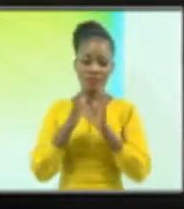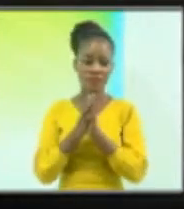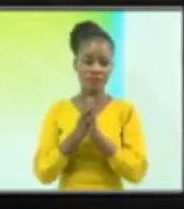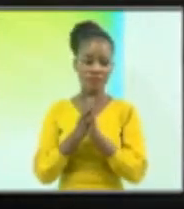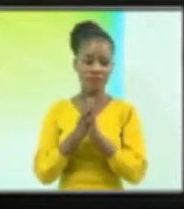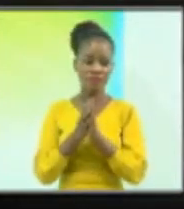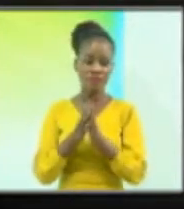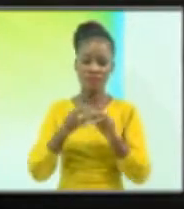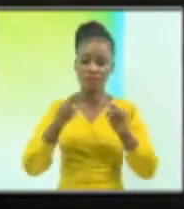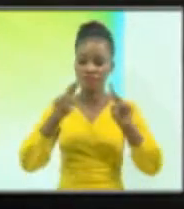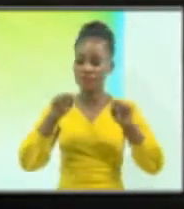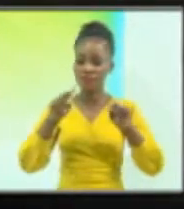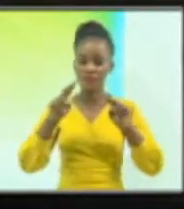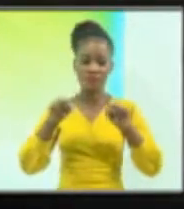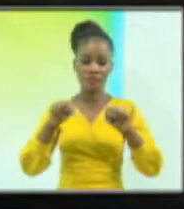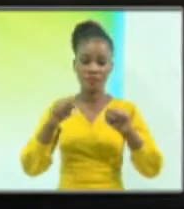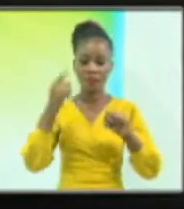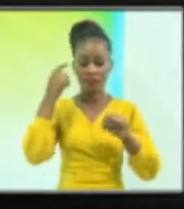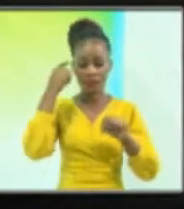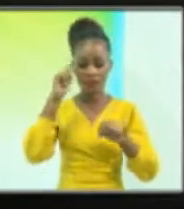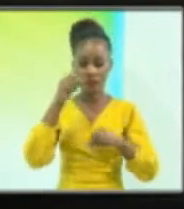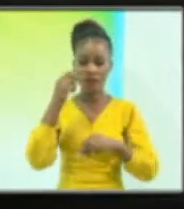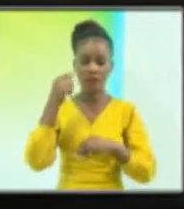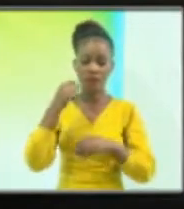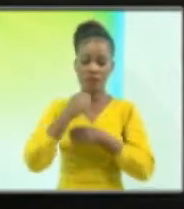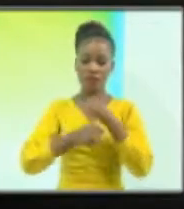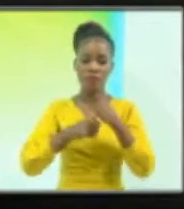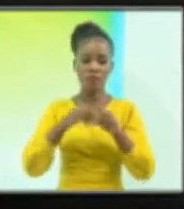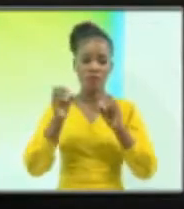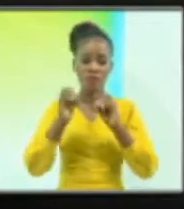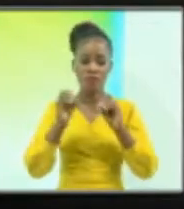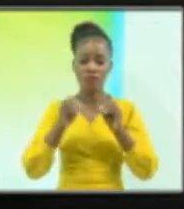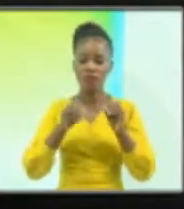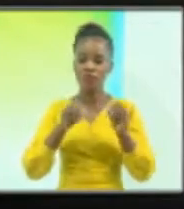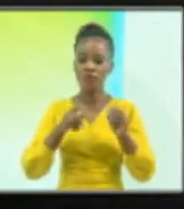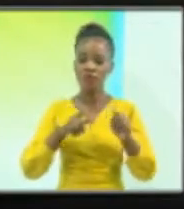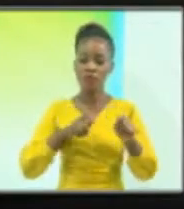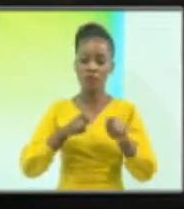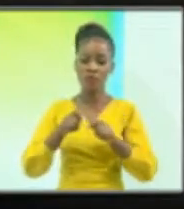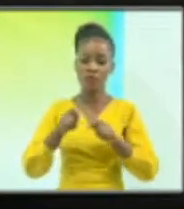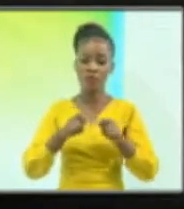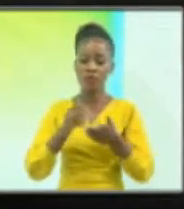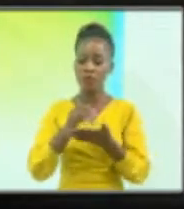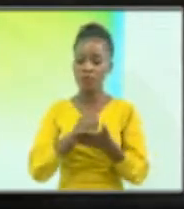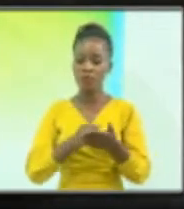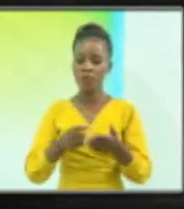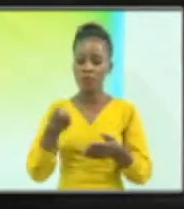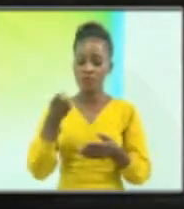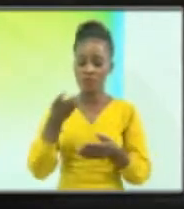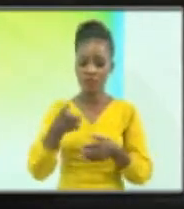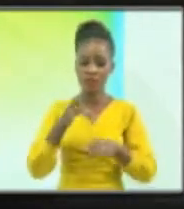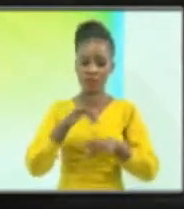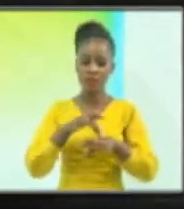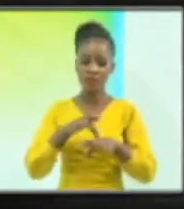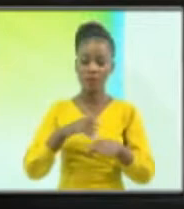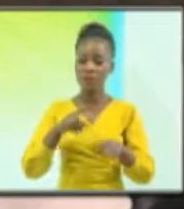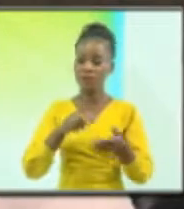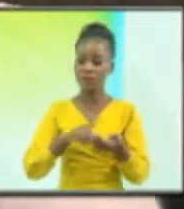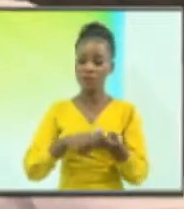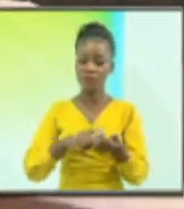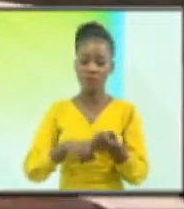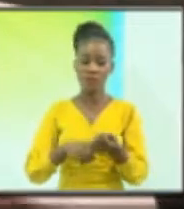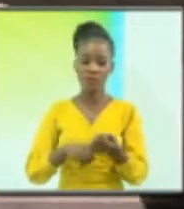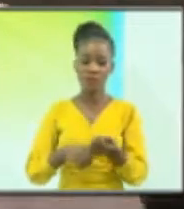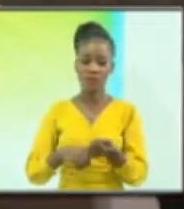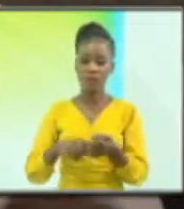not yours, it's not for the minister, not for the director. This is a ministry that handles affairs of the public.